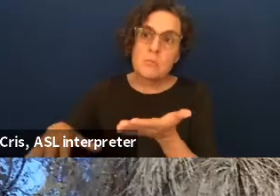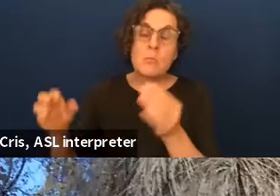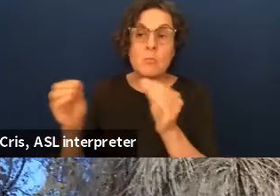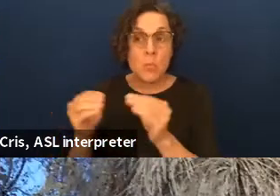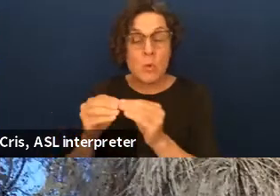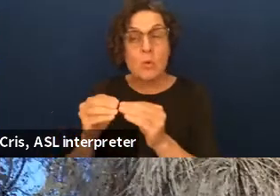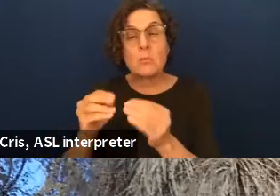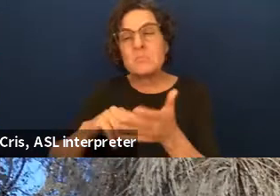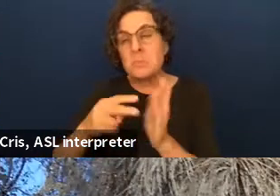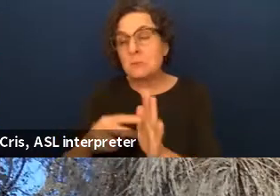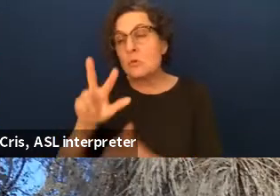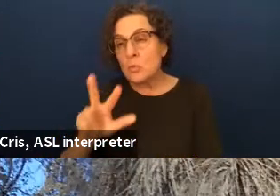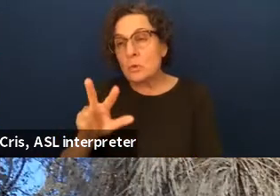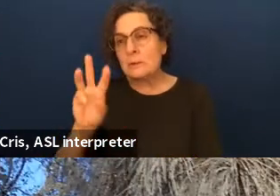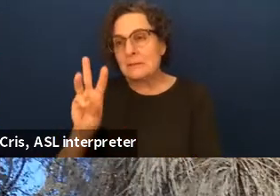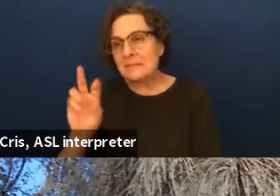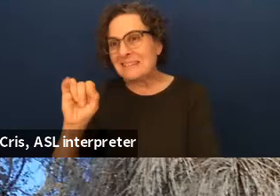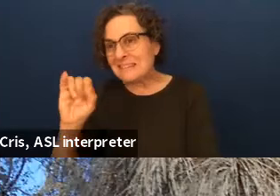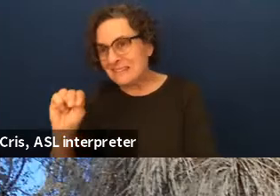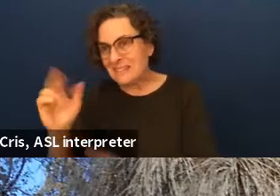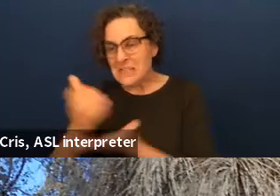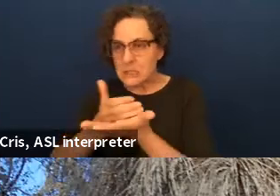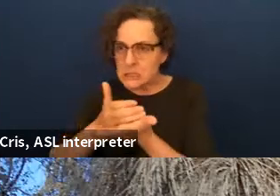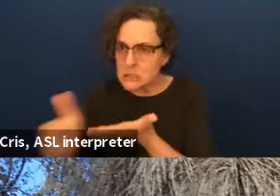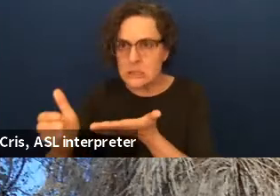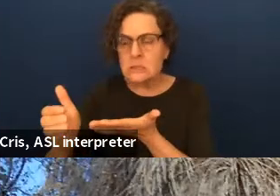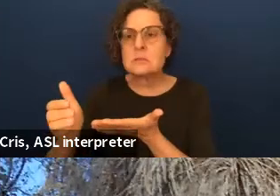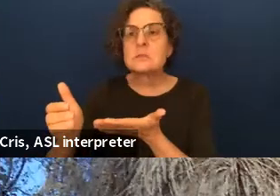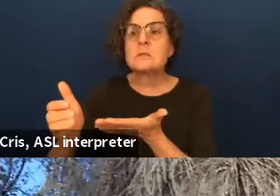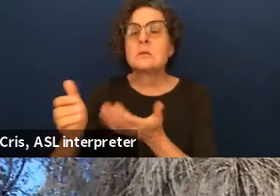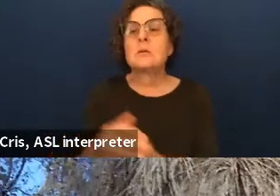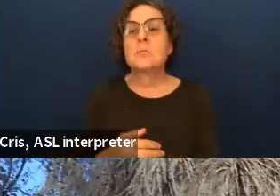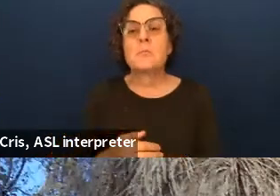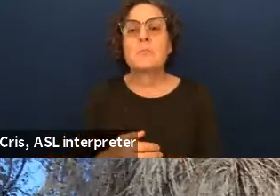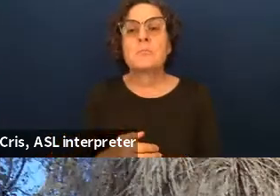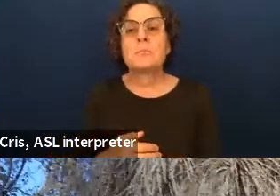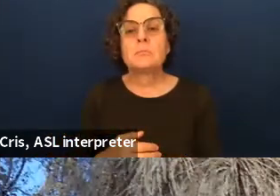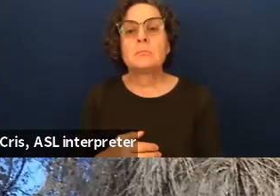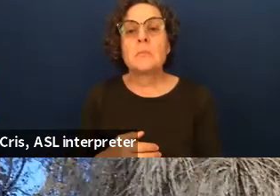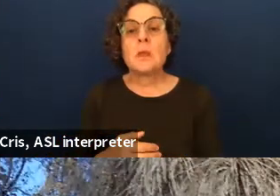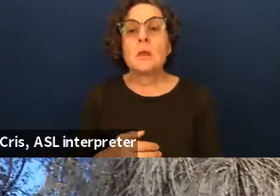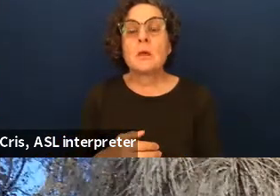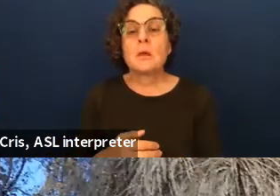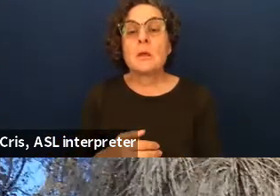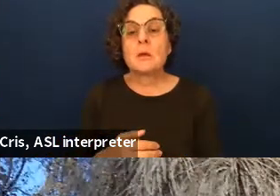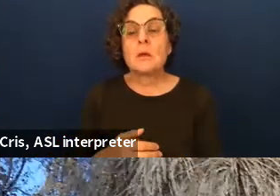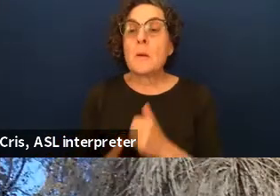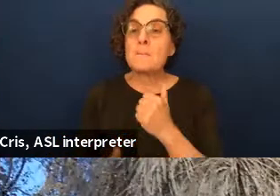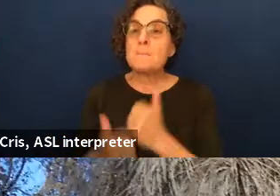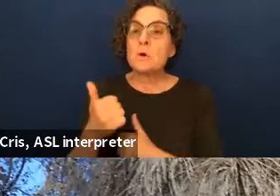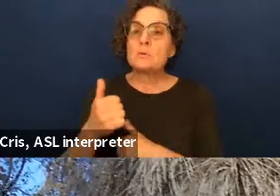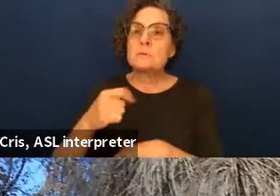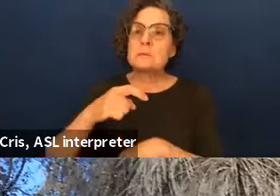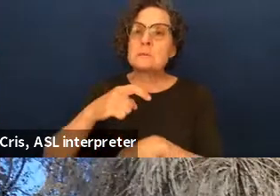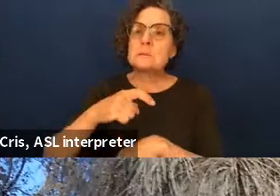to 6 inches from the ash footprint area. And when I say that, normally we do aliquot